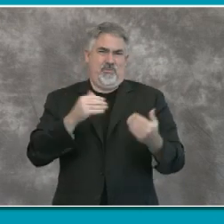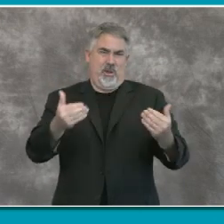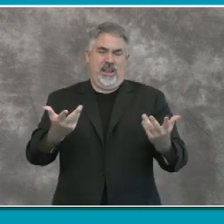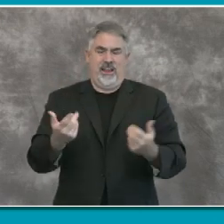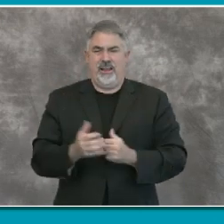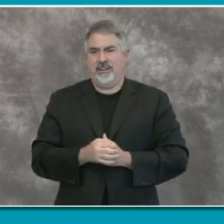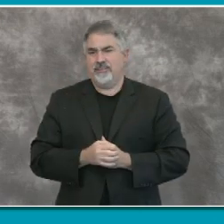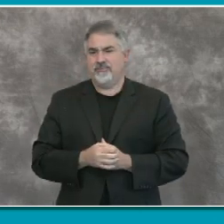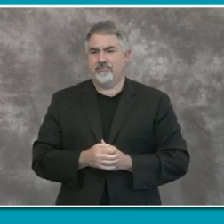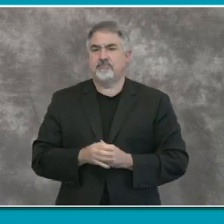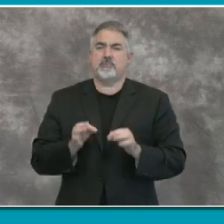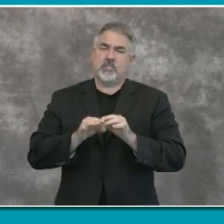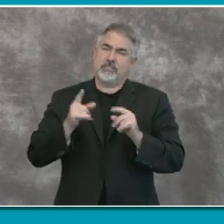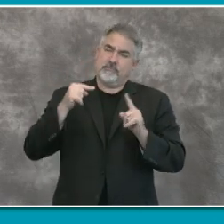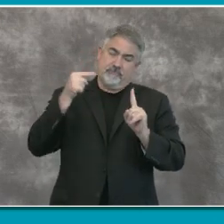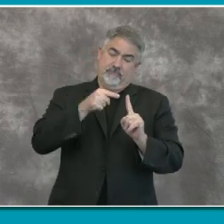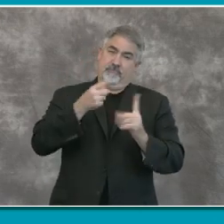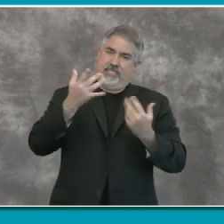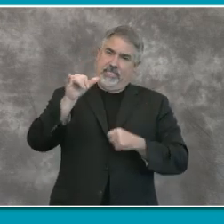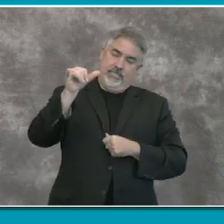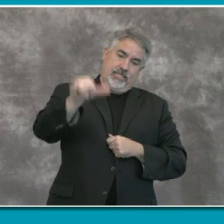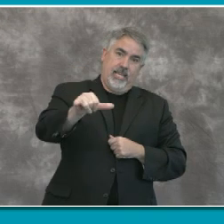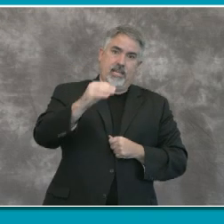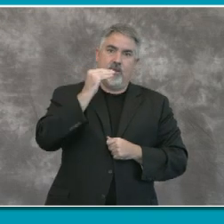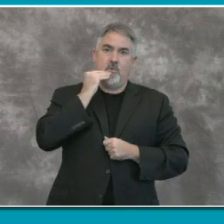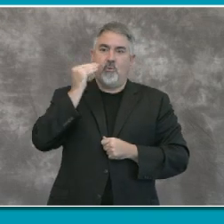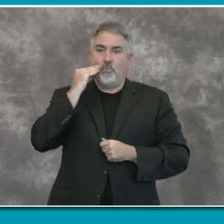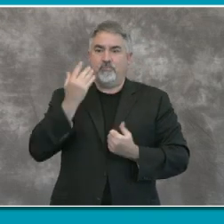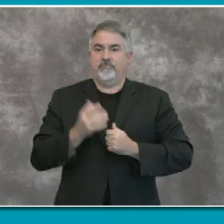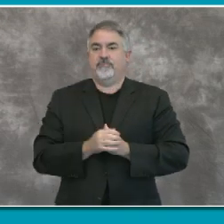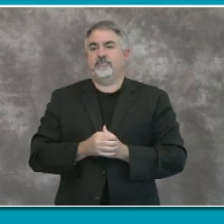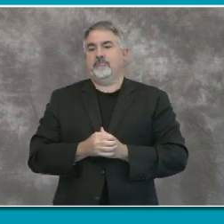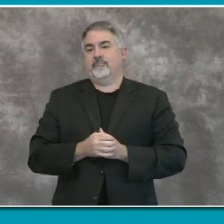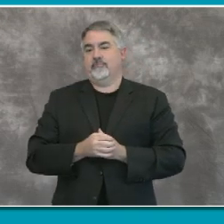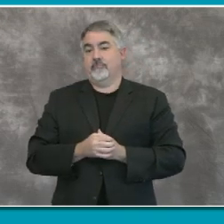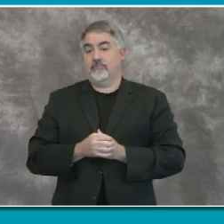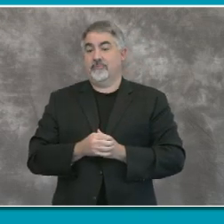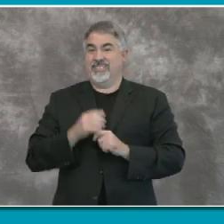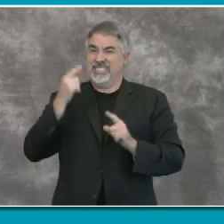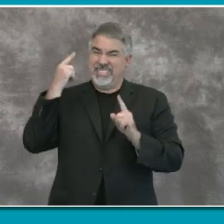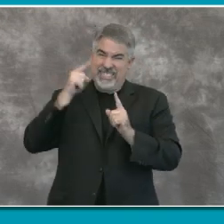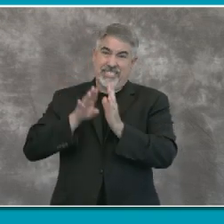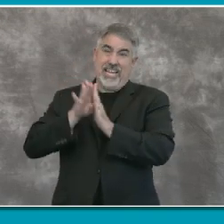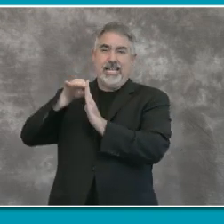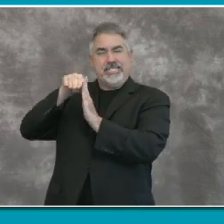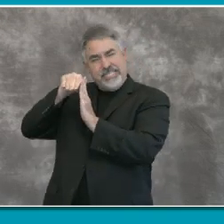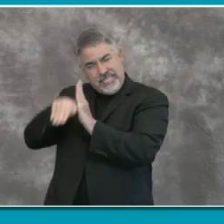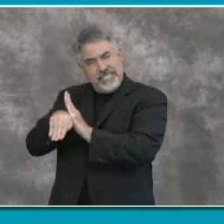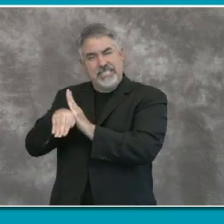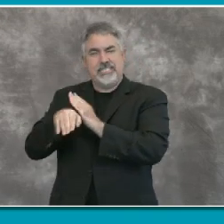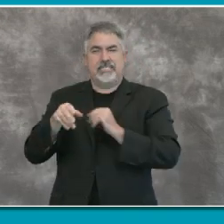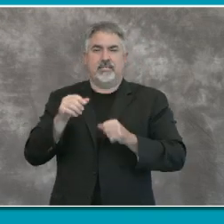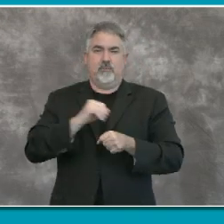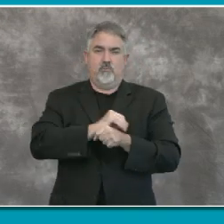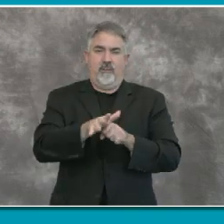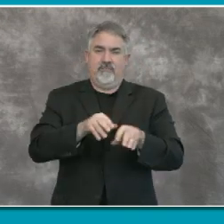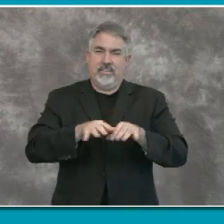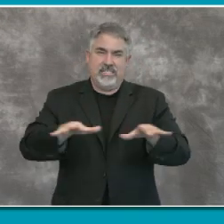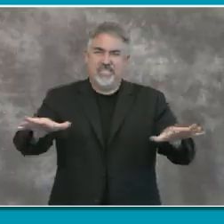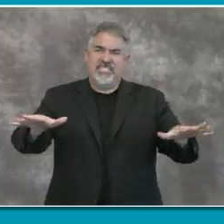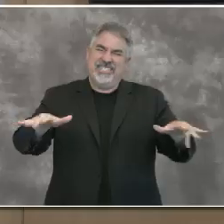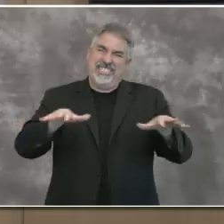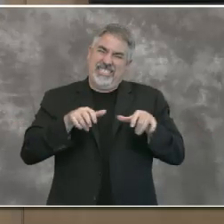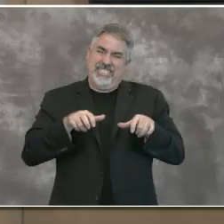other. Together, we can flatten the curve in San Diego County. So let's spread the word and not the